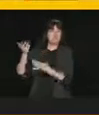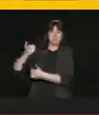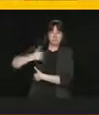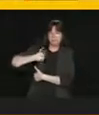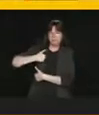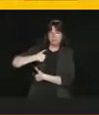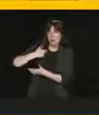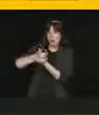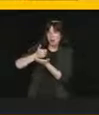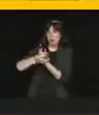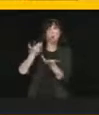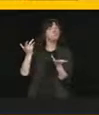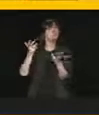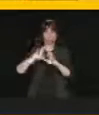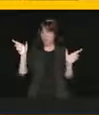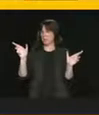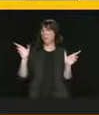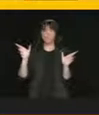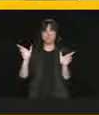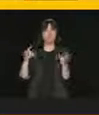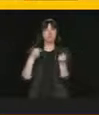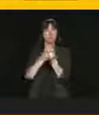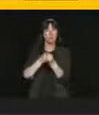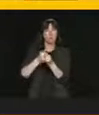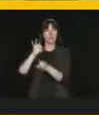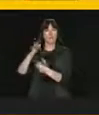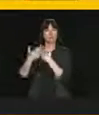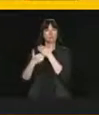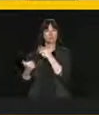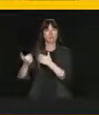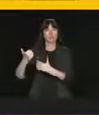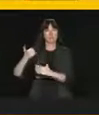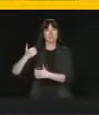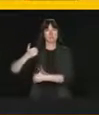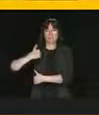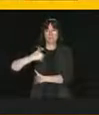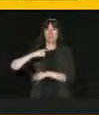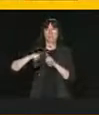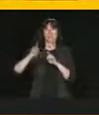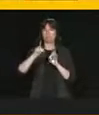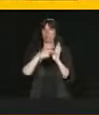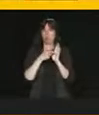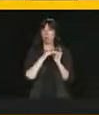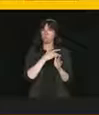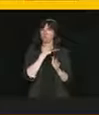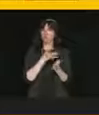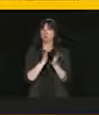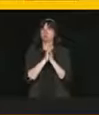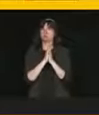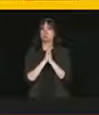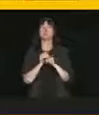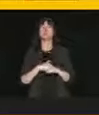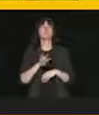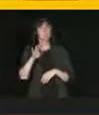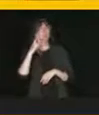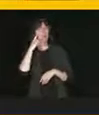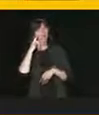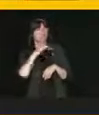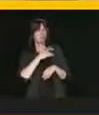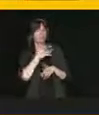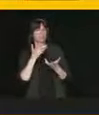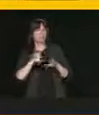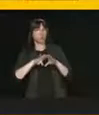In terms of military intervention, we're certainly open to that, but we need to receive a request from the province. To reopen the economy, there must